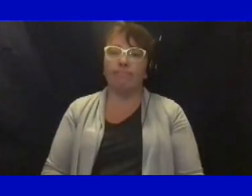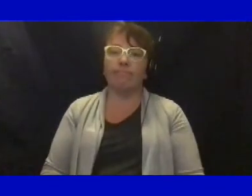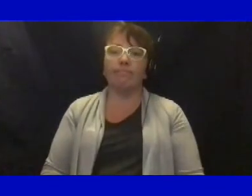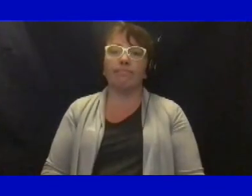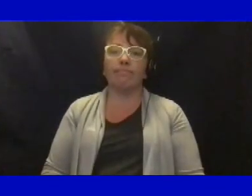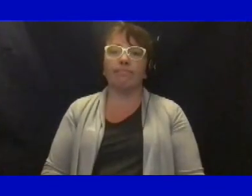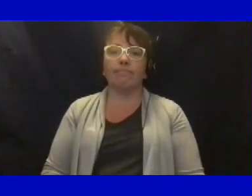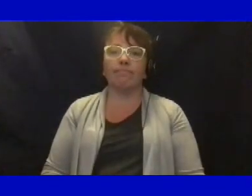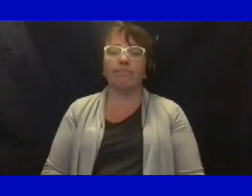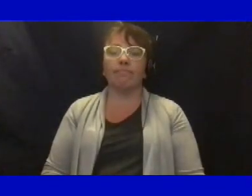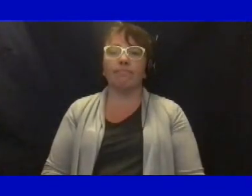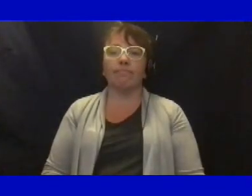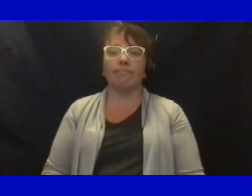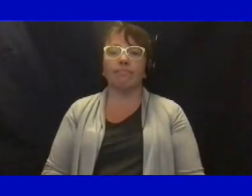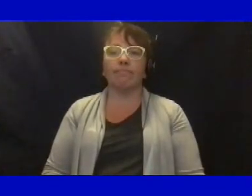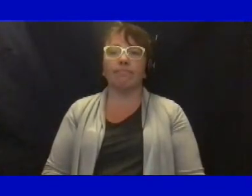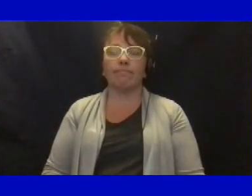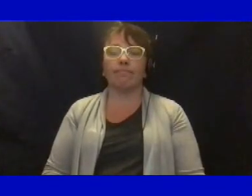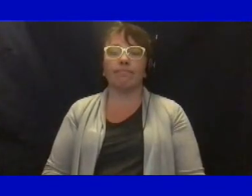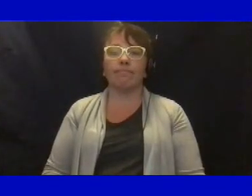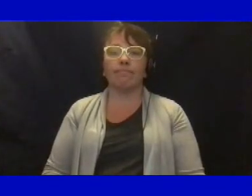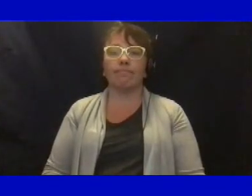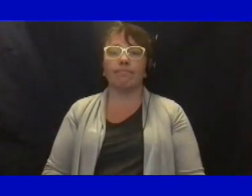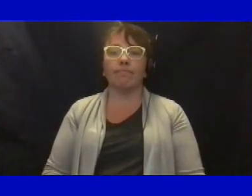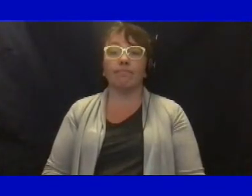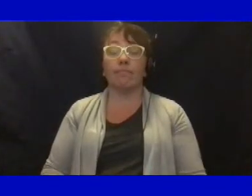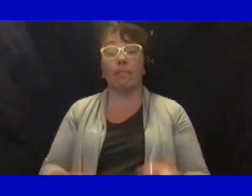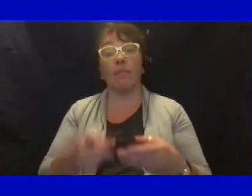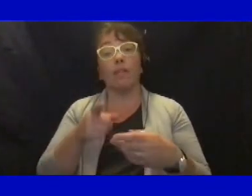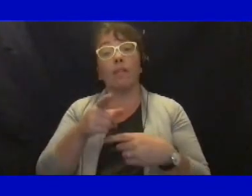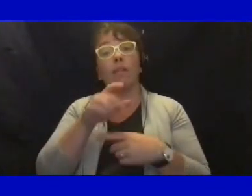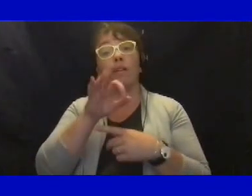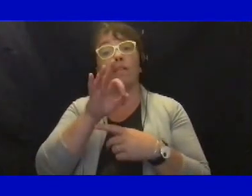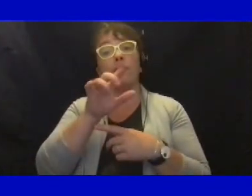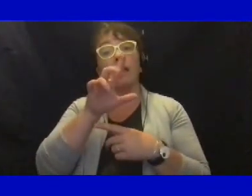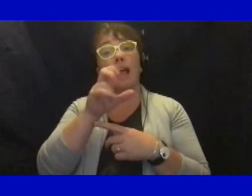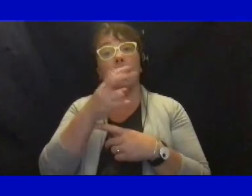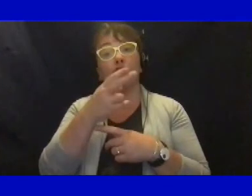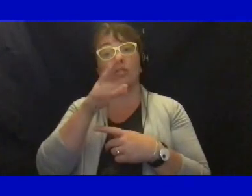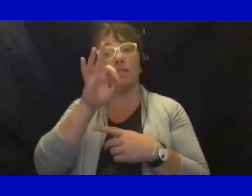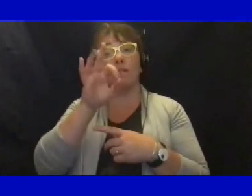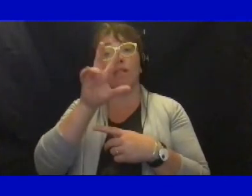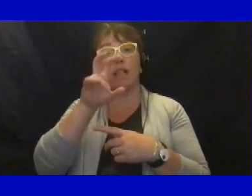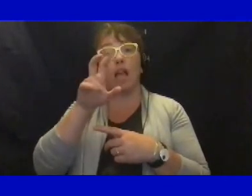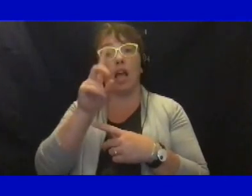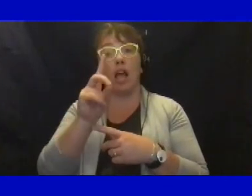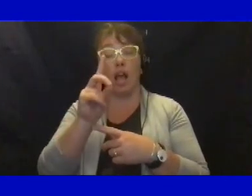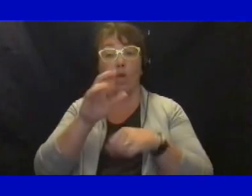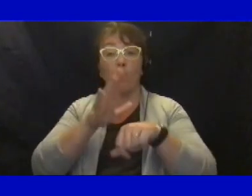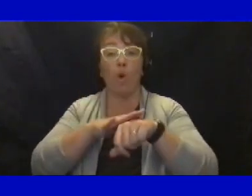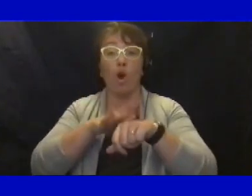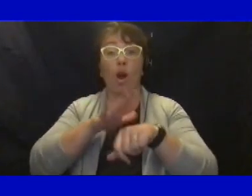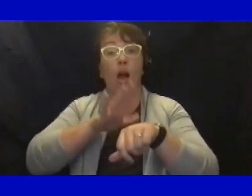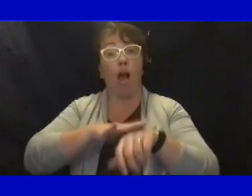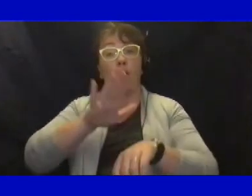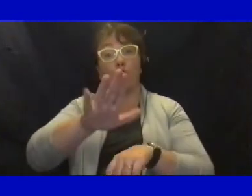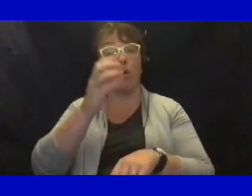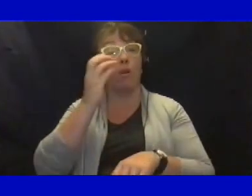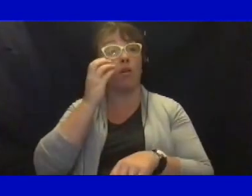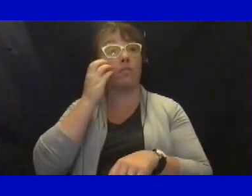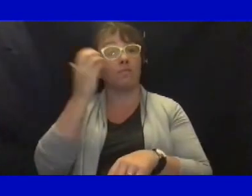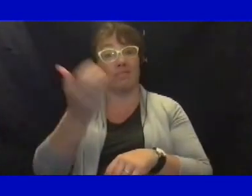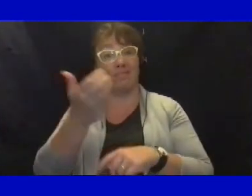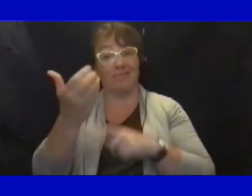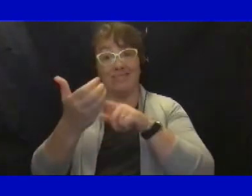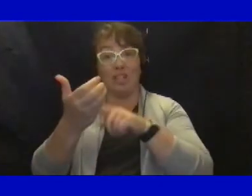not know what I'm talking about, a flash flood warning for debris flow, how would it appear on your phone? This is how it would appear on your phone.